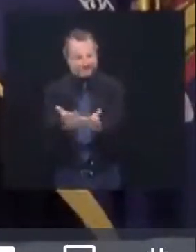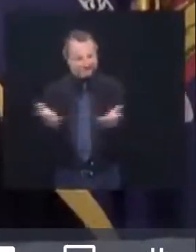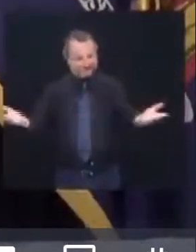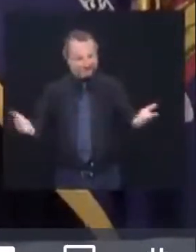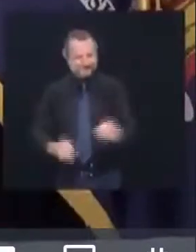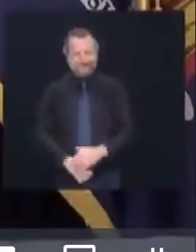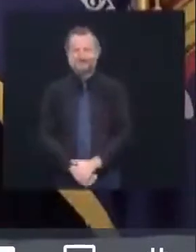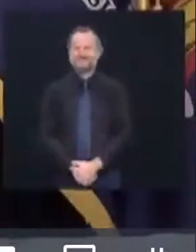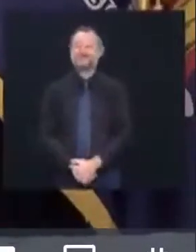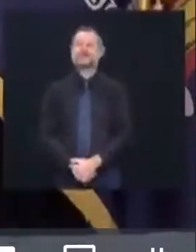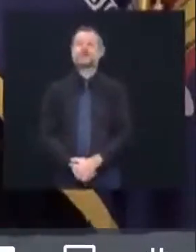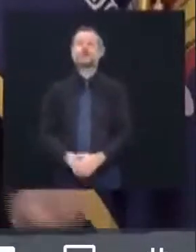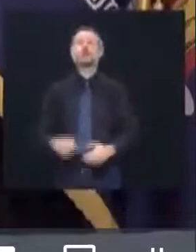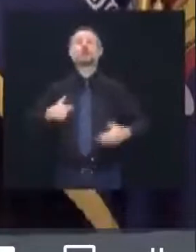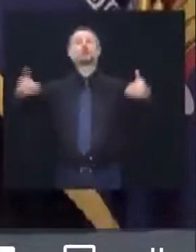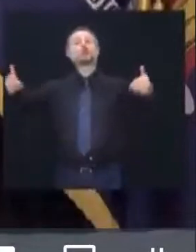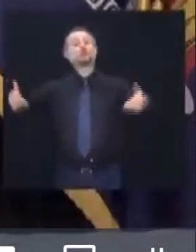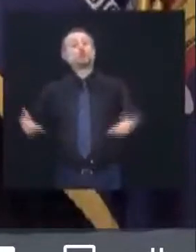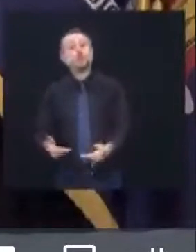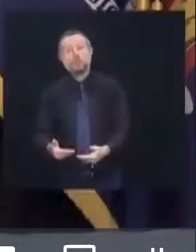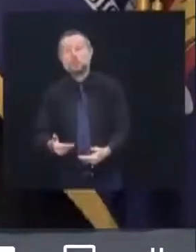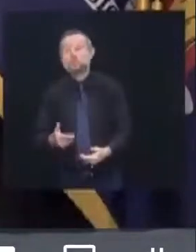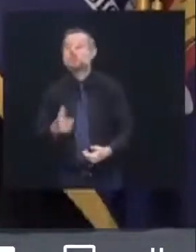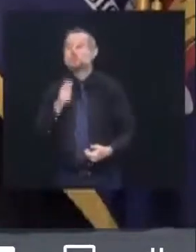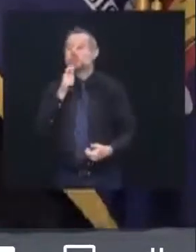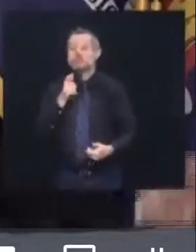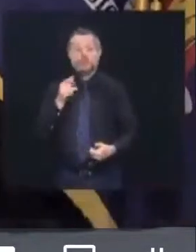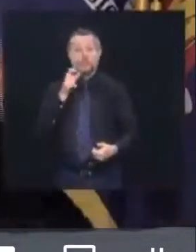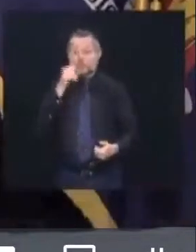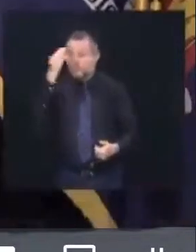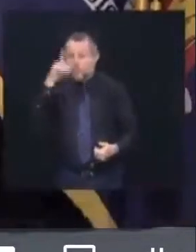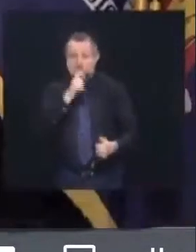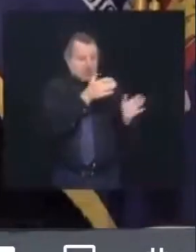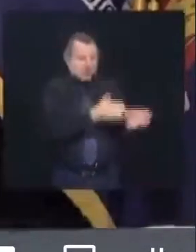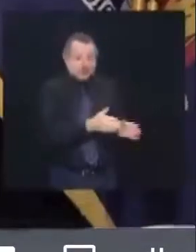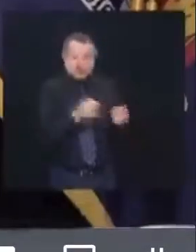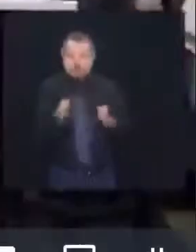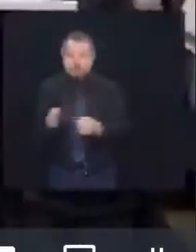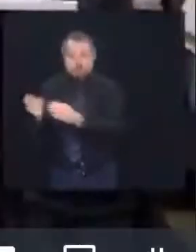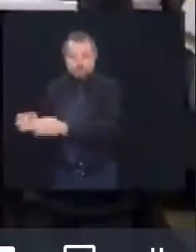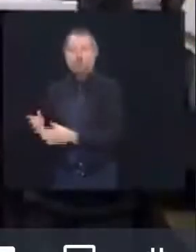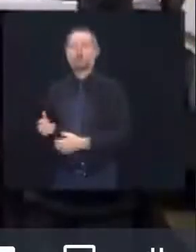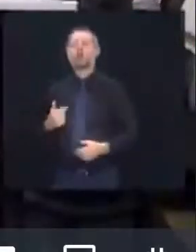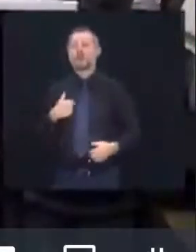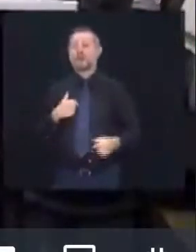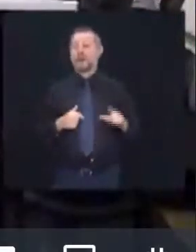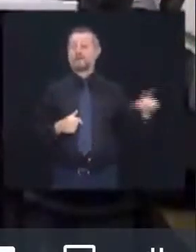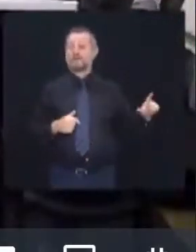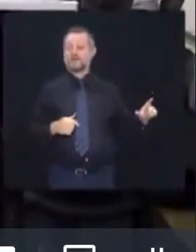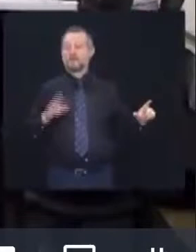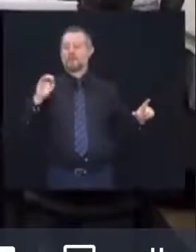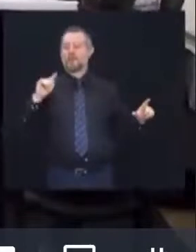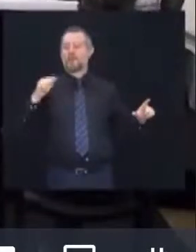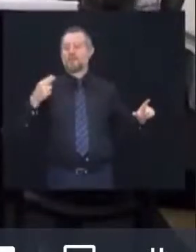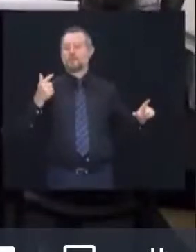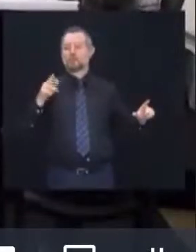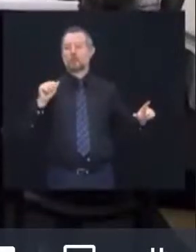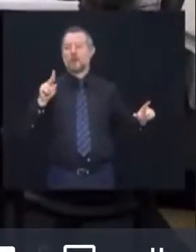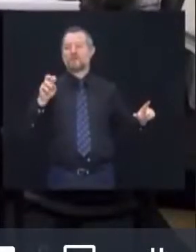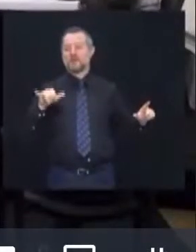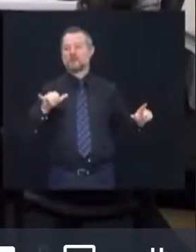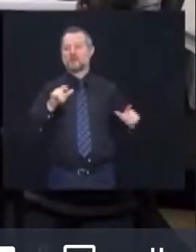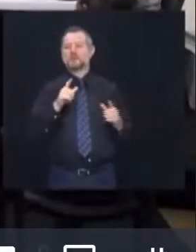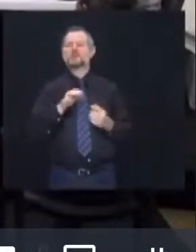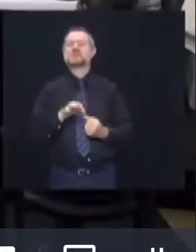Let me introduce, for those of you who may not know someone who is here, from my far left, Beth Garvey, Special Counsel. To